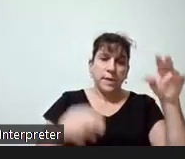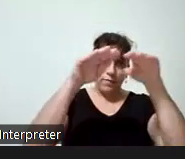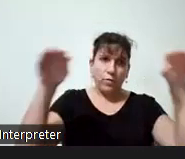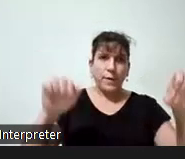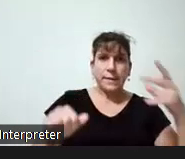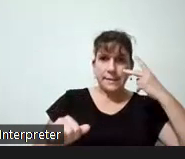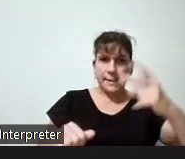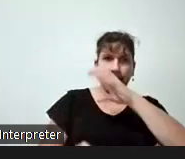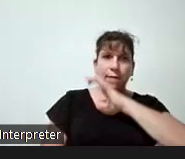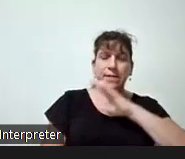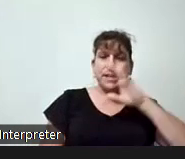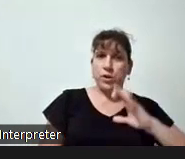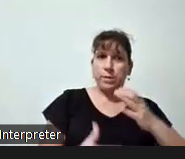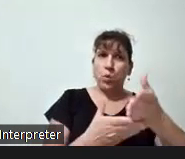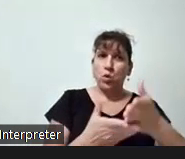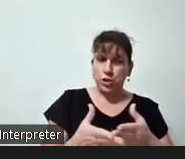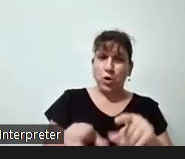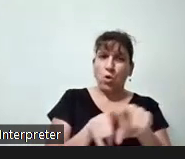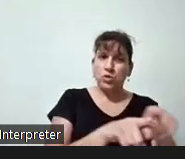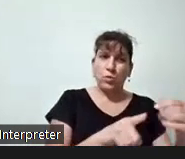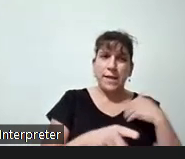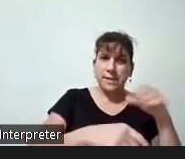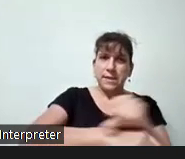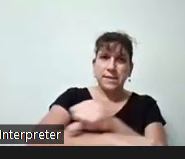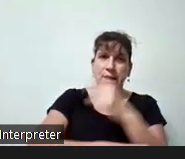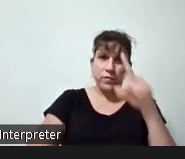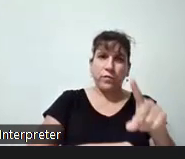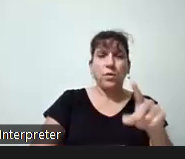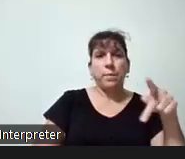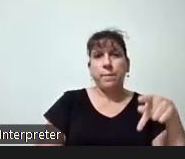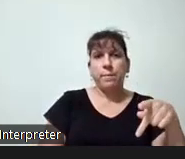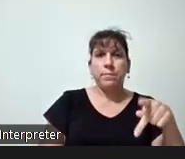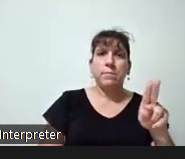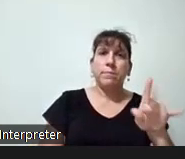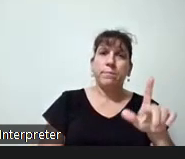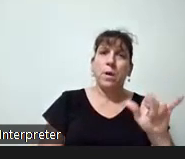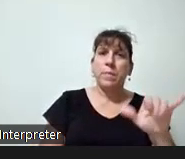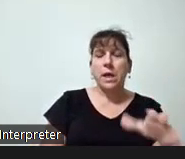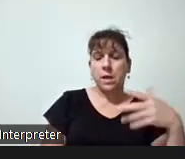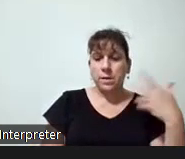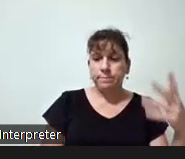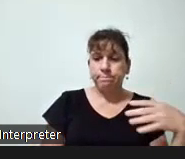see the cafeteria portion, which also has a stage for public, for